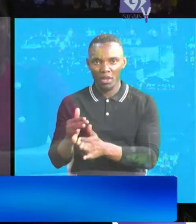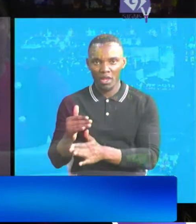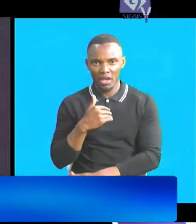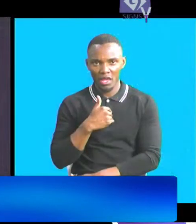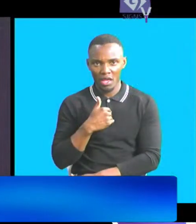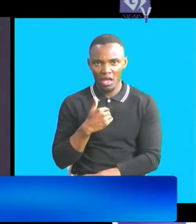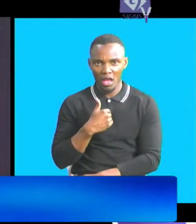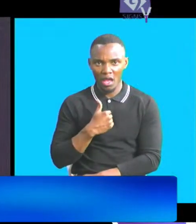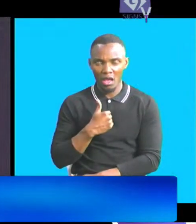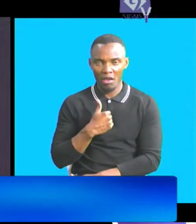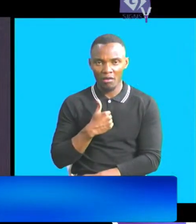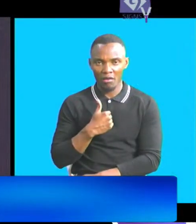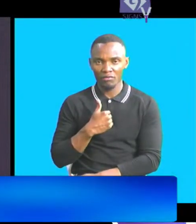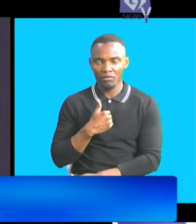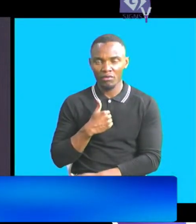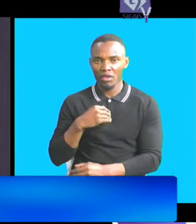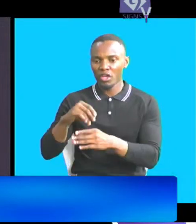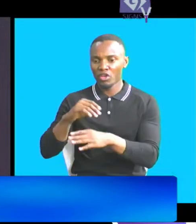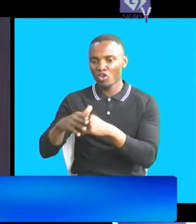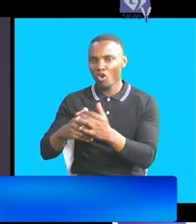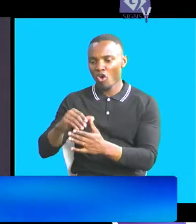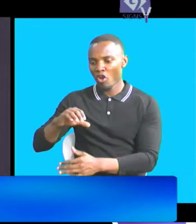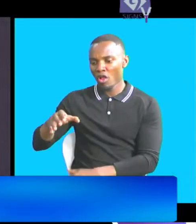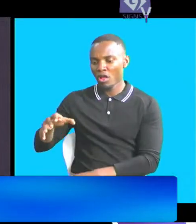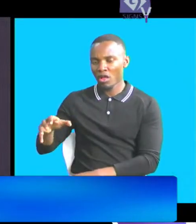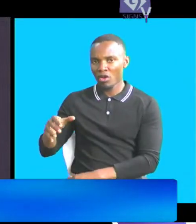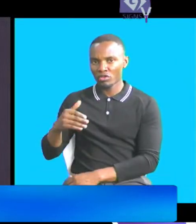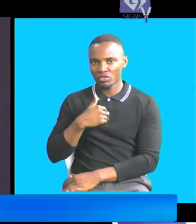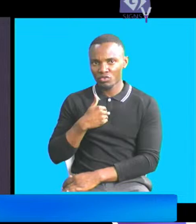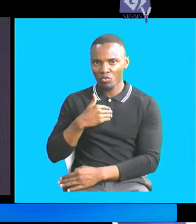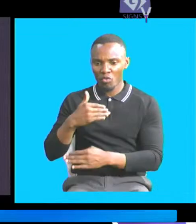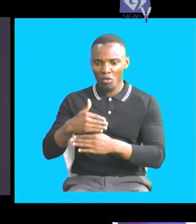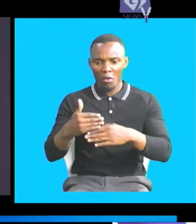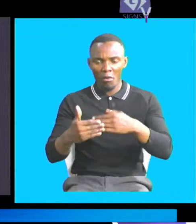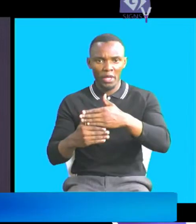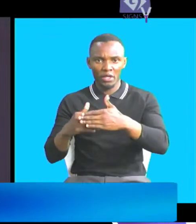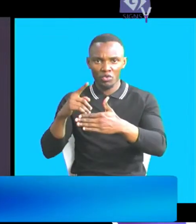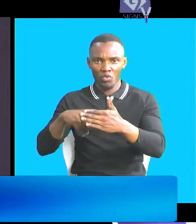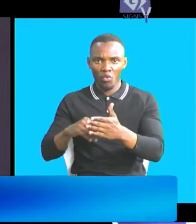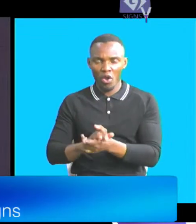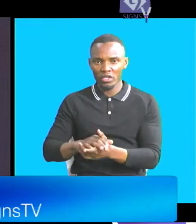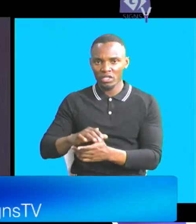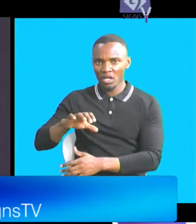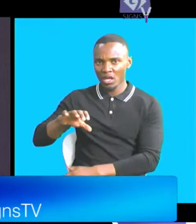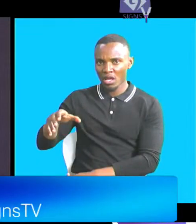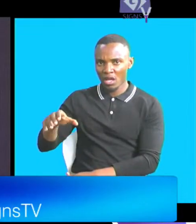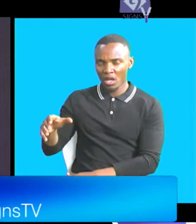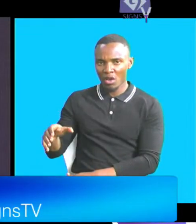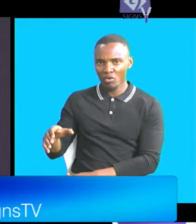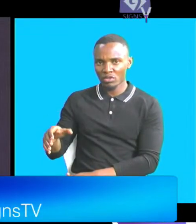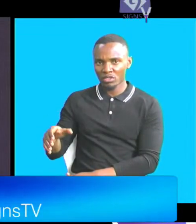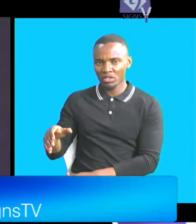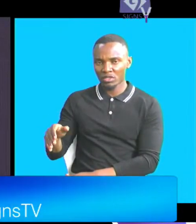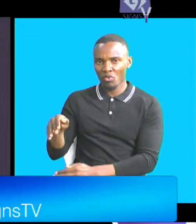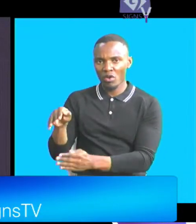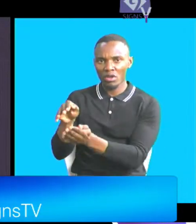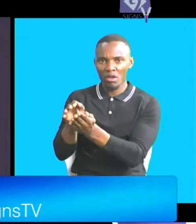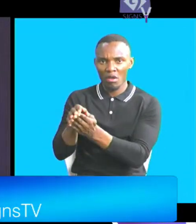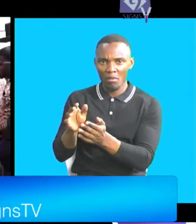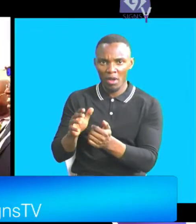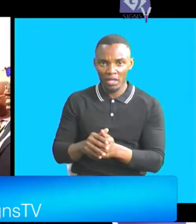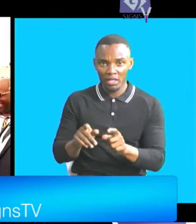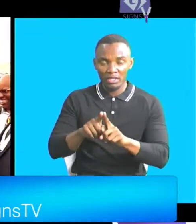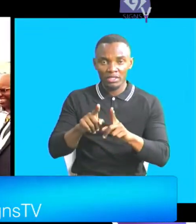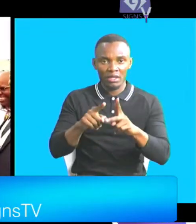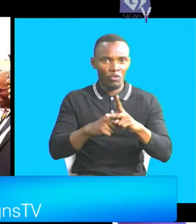all counties, to build what we are calling the county aggregation and industrial park. Na hiyo maneno